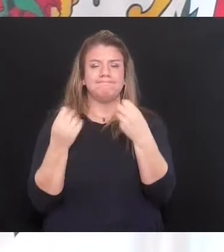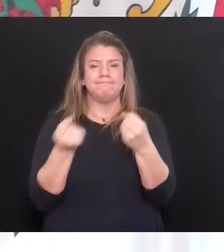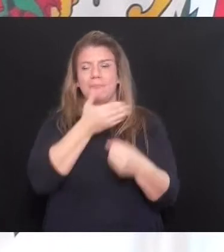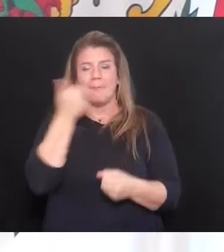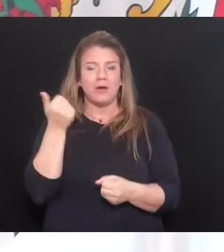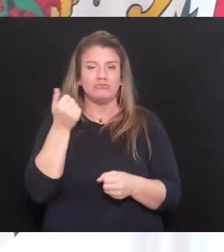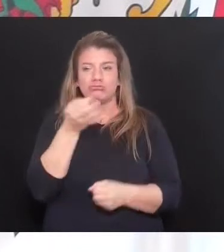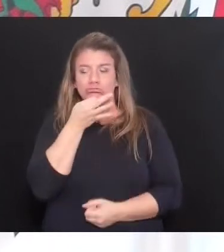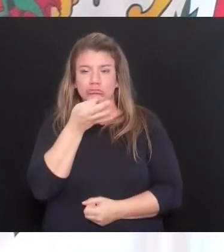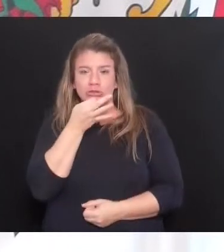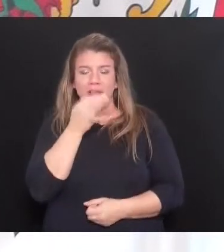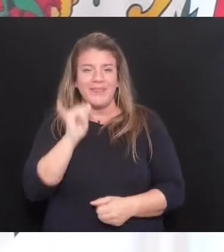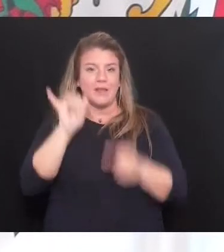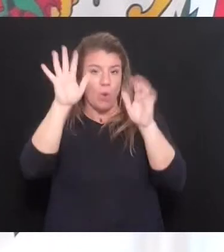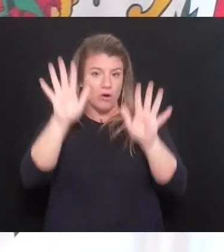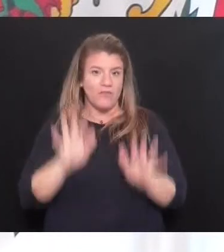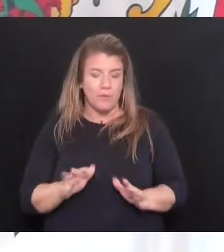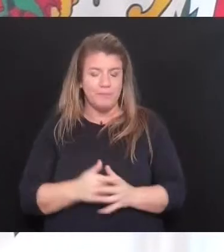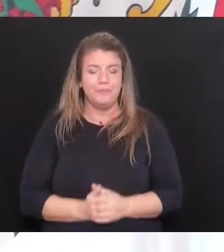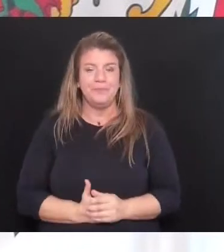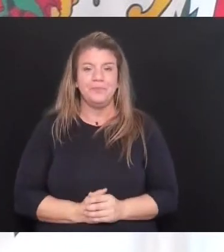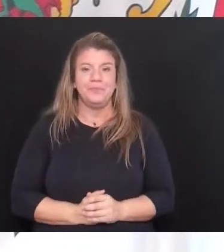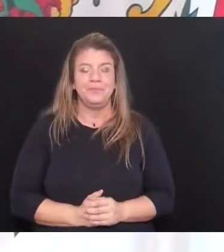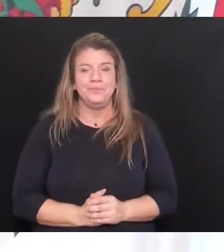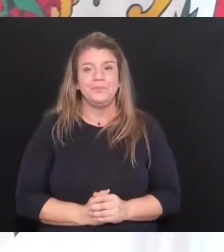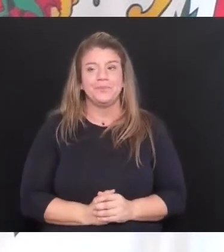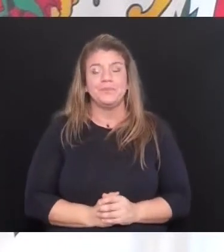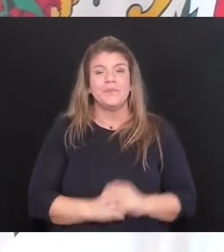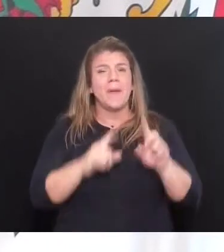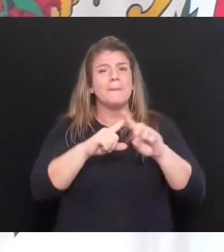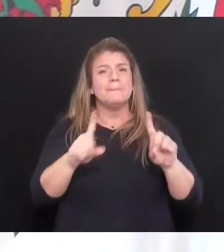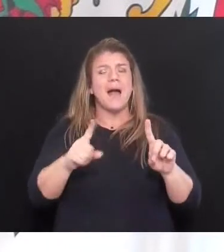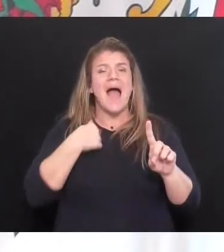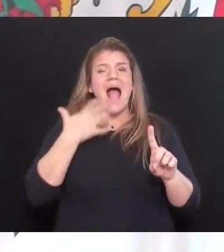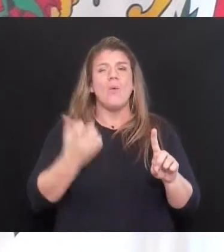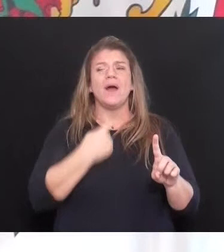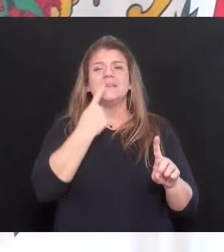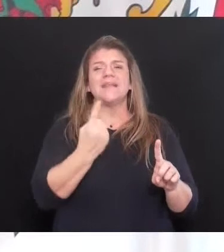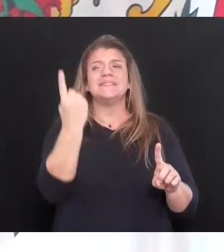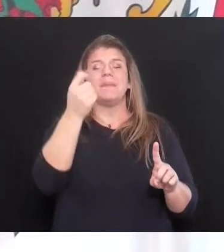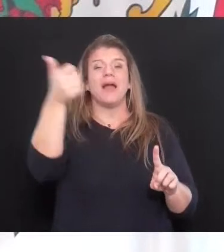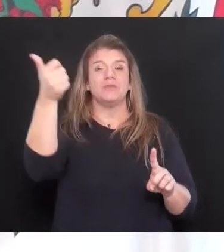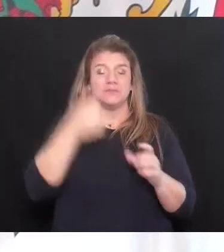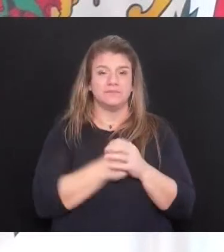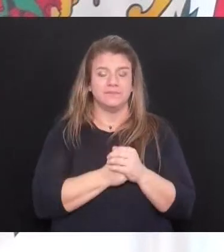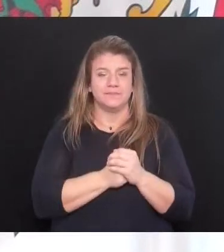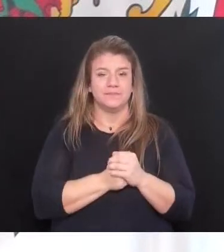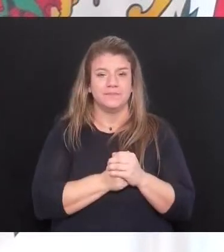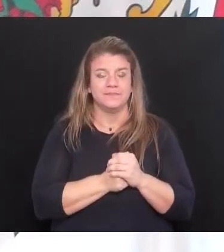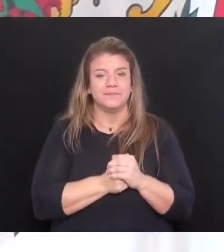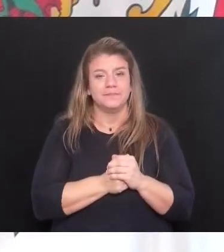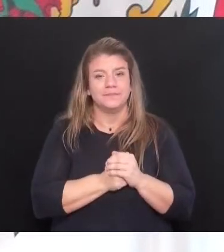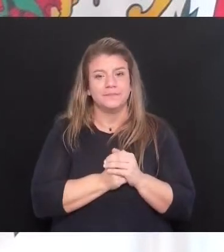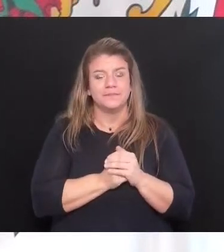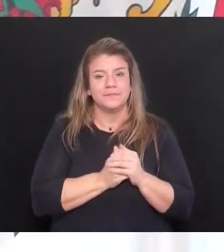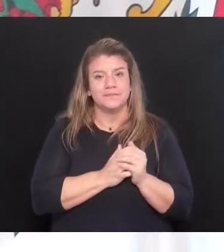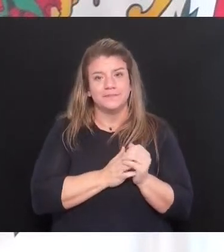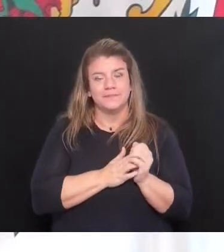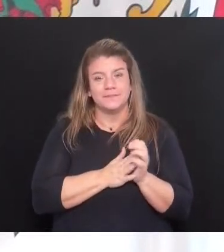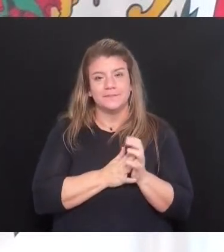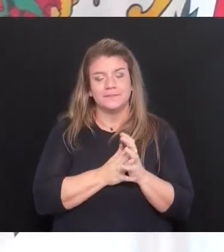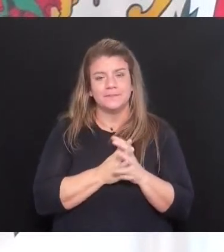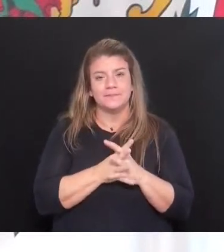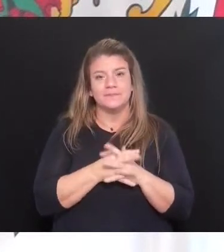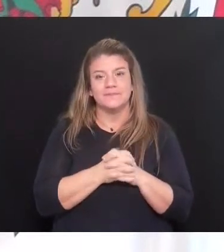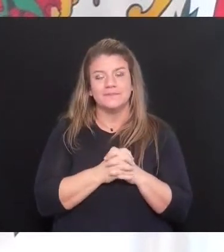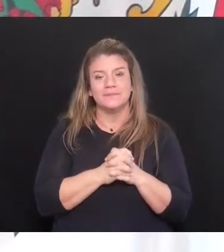and everything is just wonderful. But I'd like to say one other thing, and it's just this, is